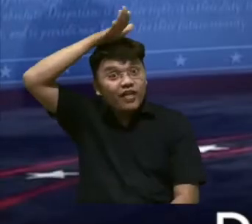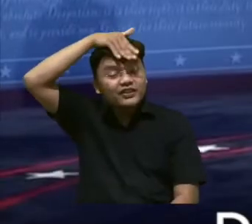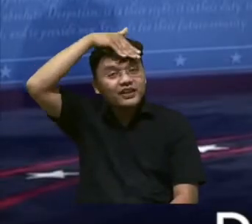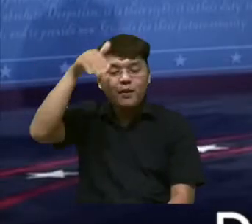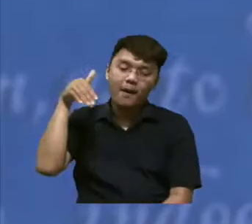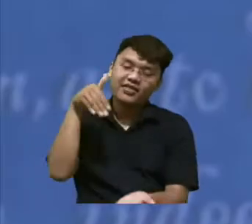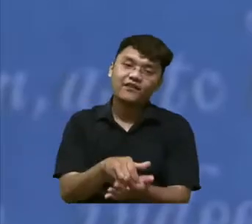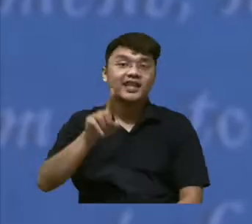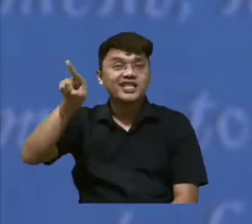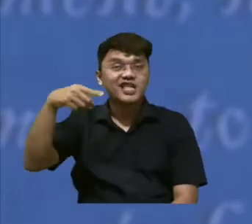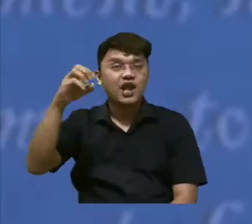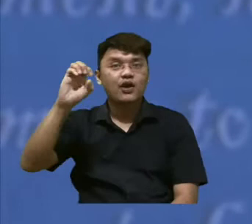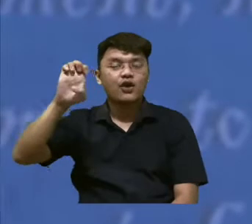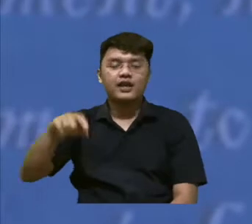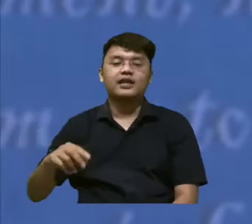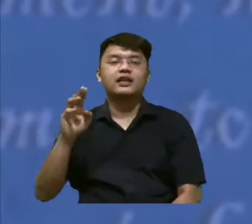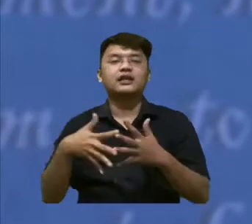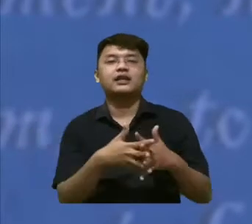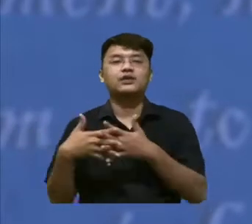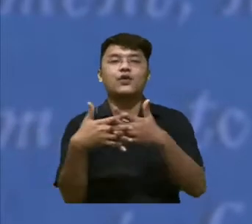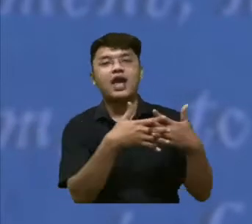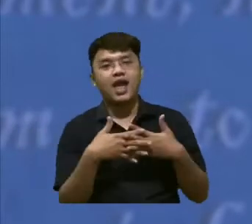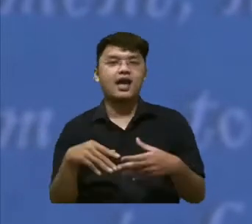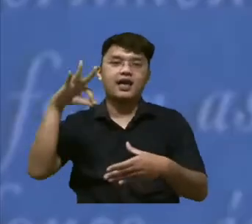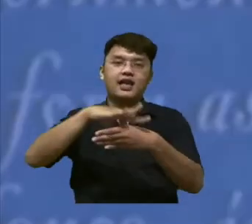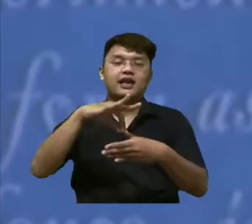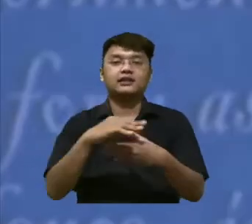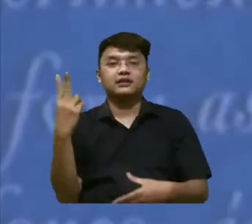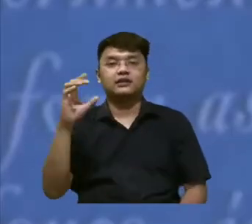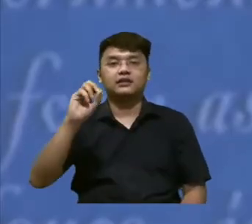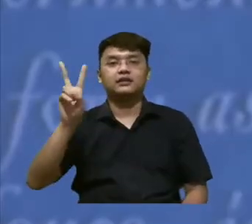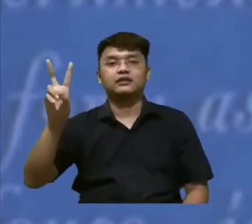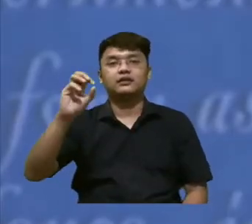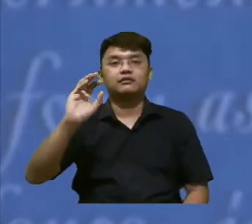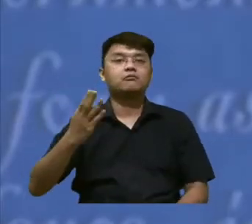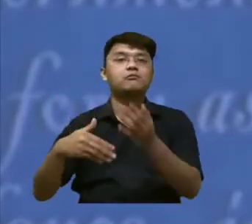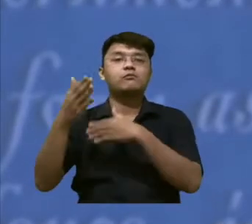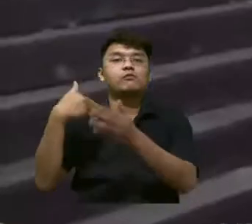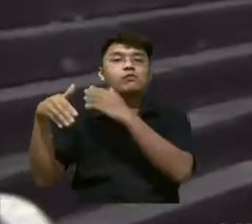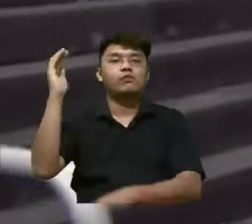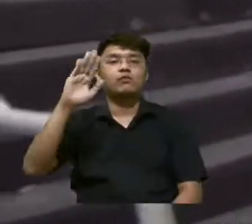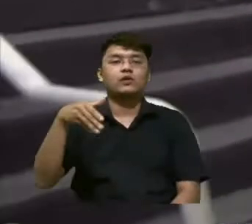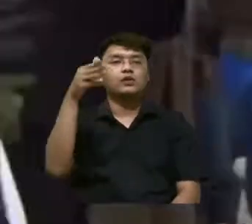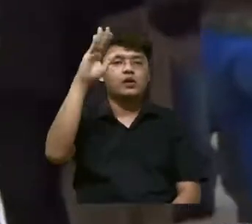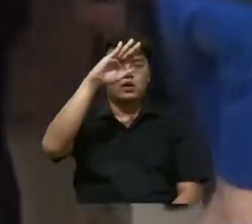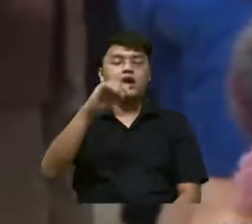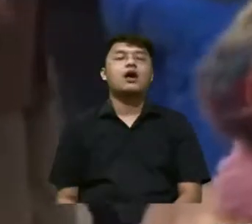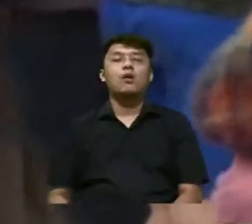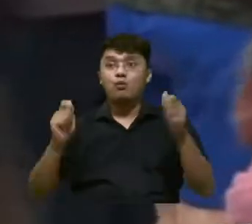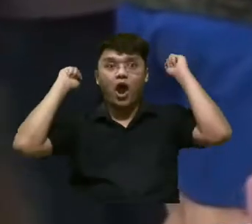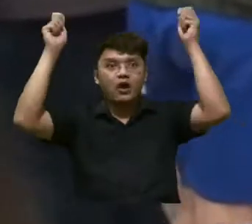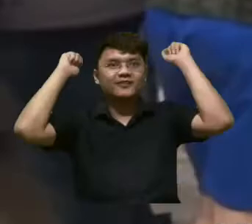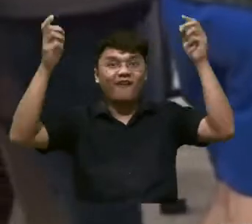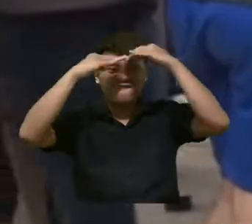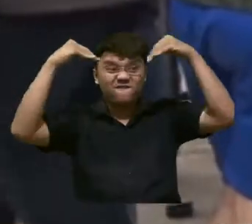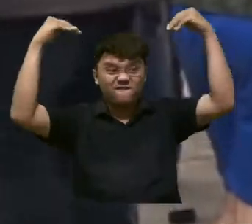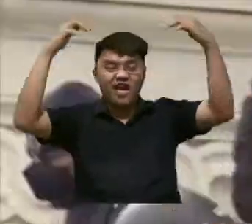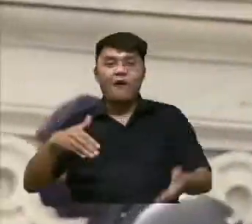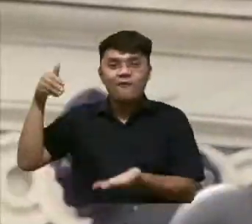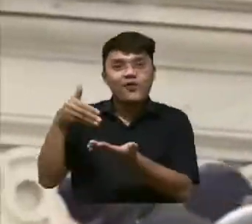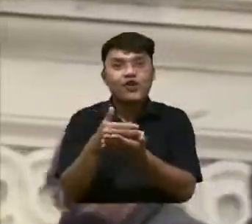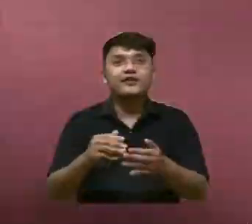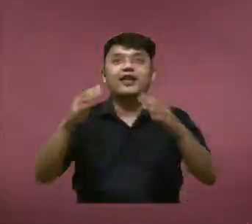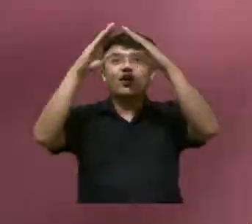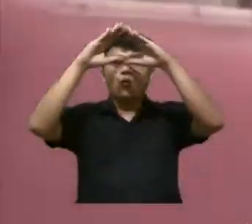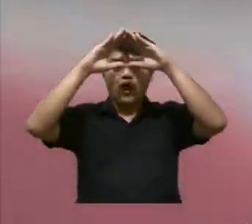by Joe Biden in the US election 2020 a few months ago. An angry mob stormed and violated the Capitol